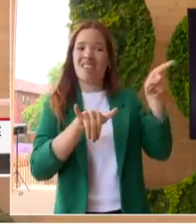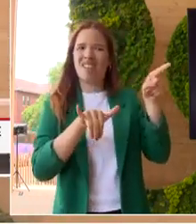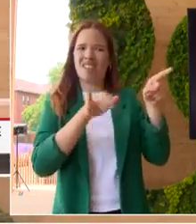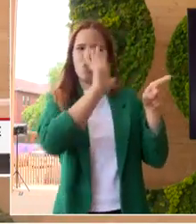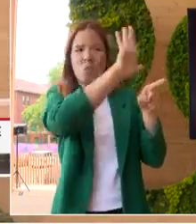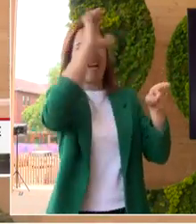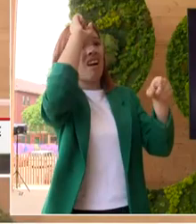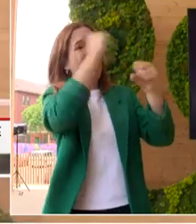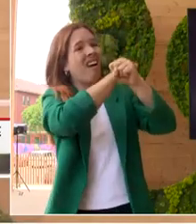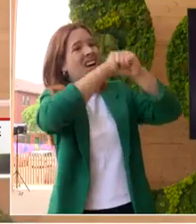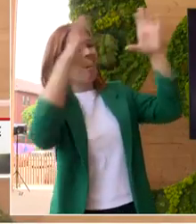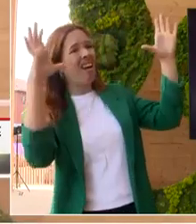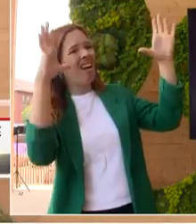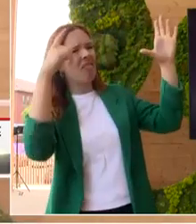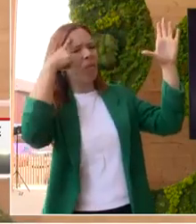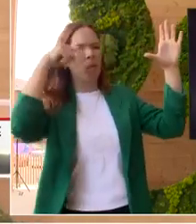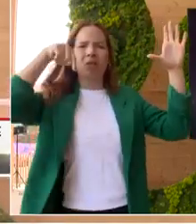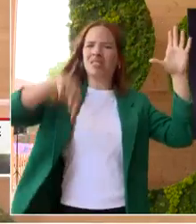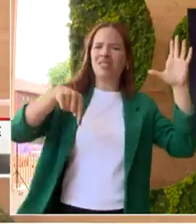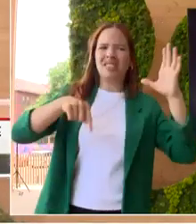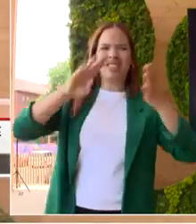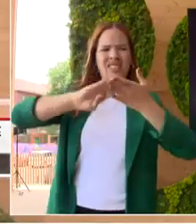city,